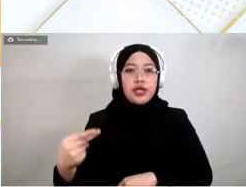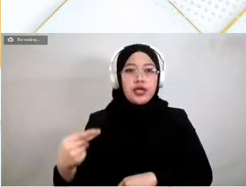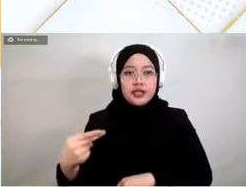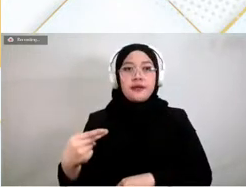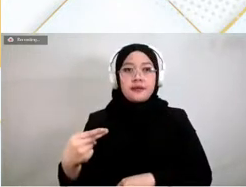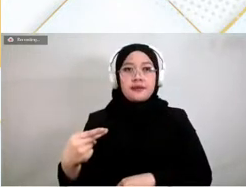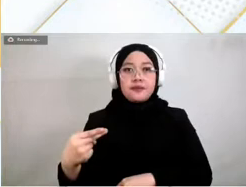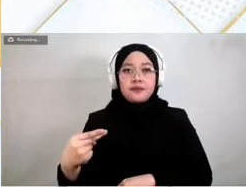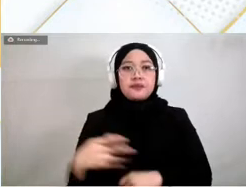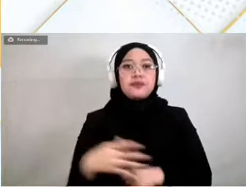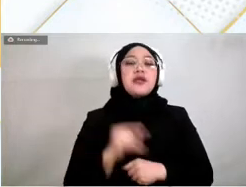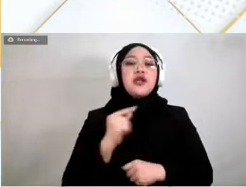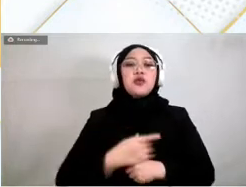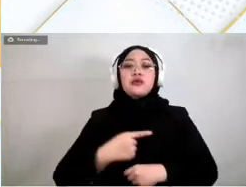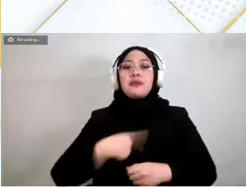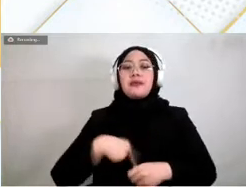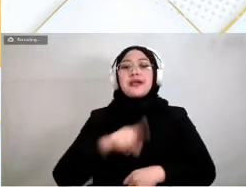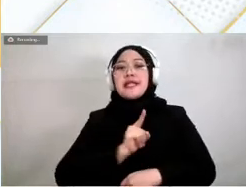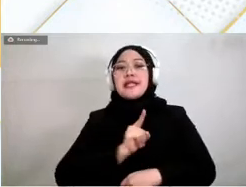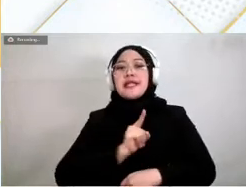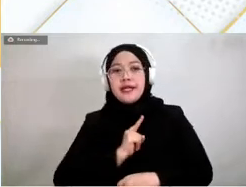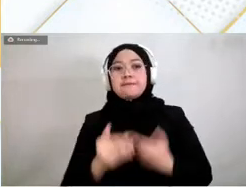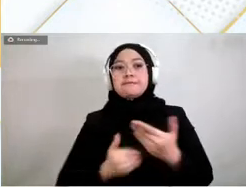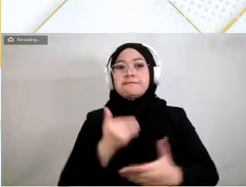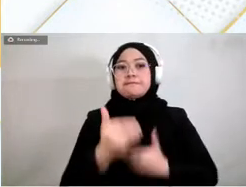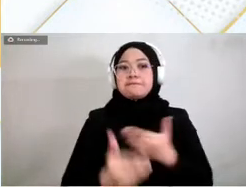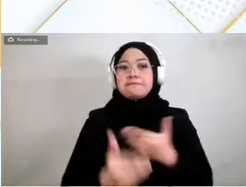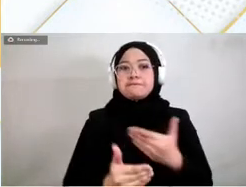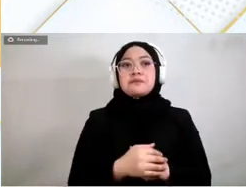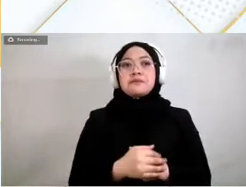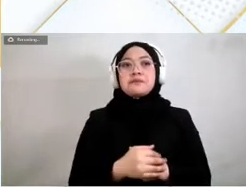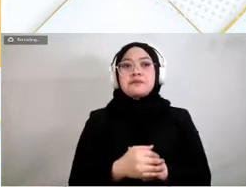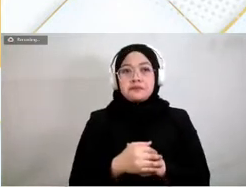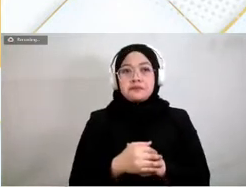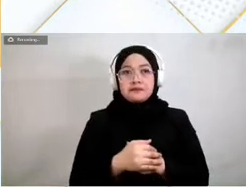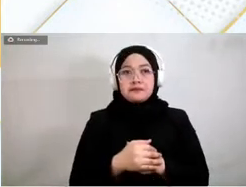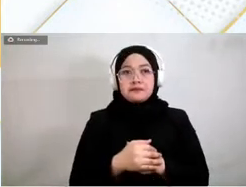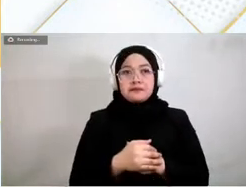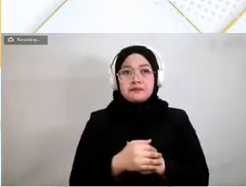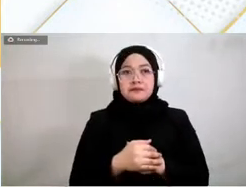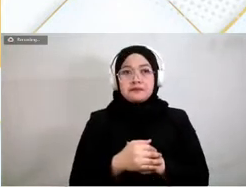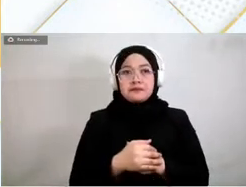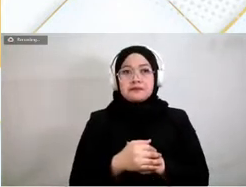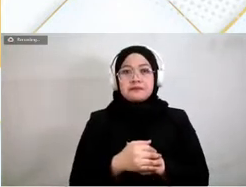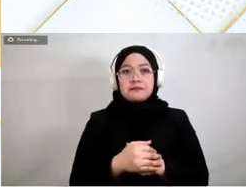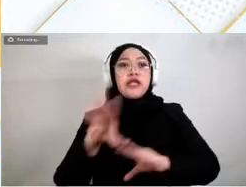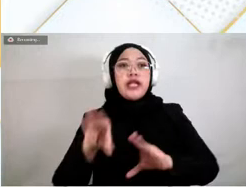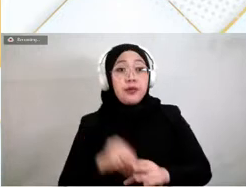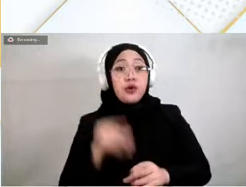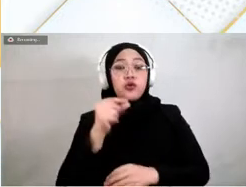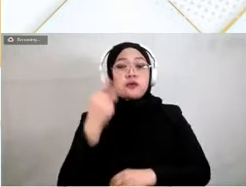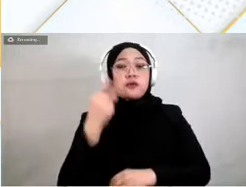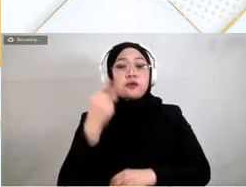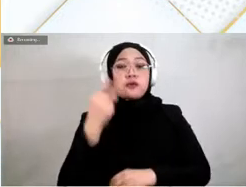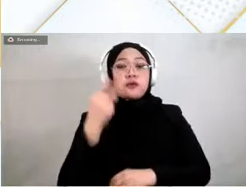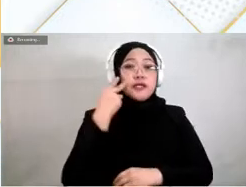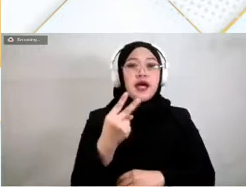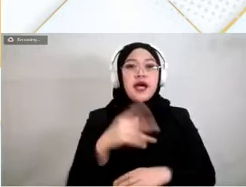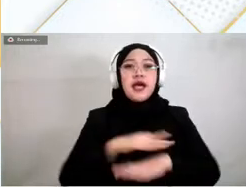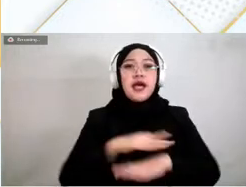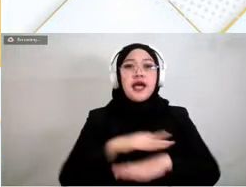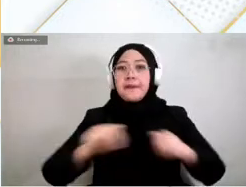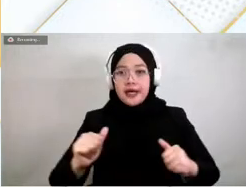since its independence. With uniform personnel contribution to the United Nations totaling more